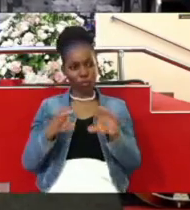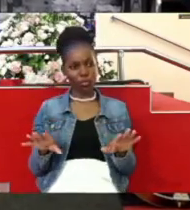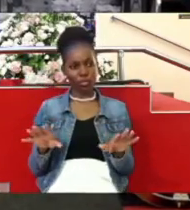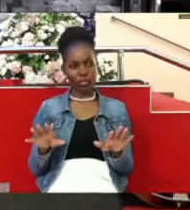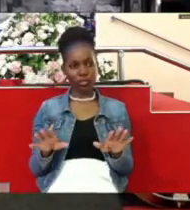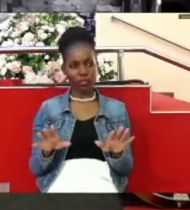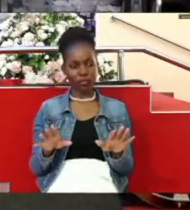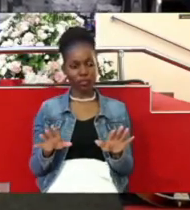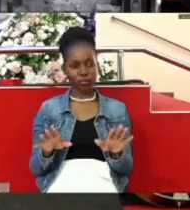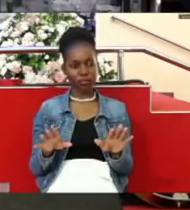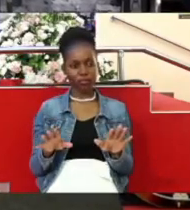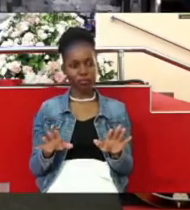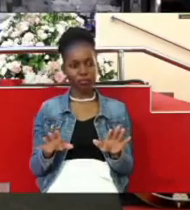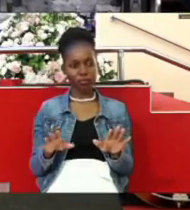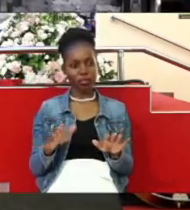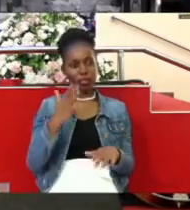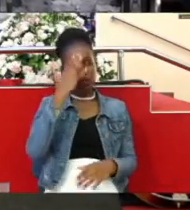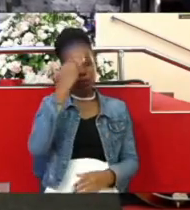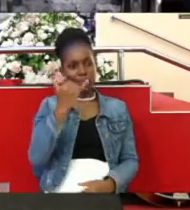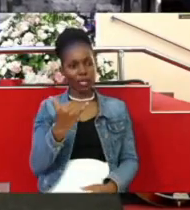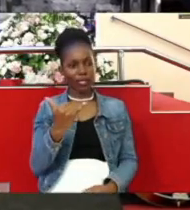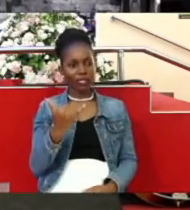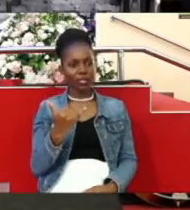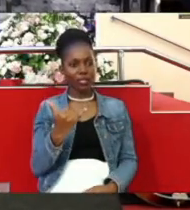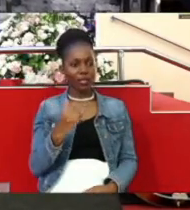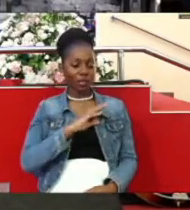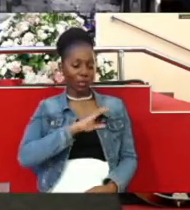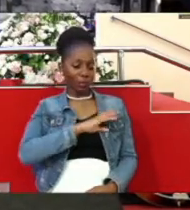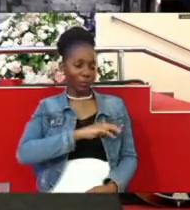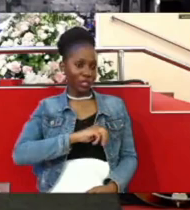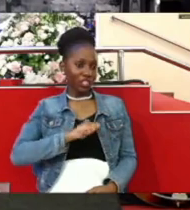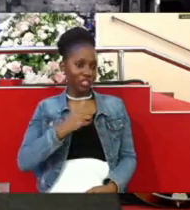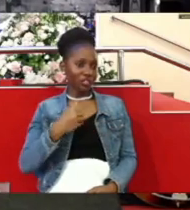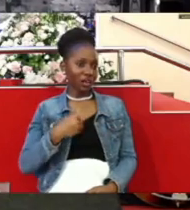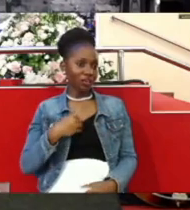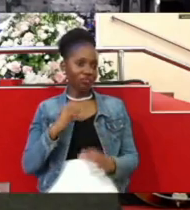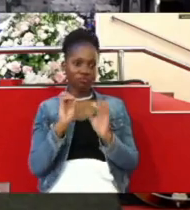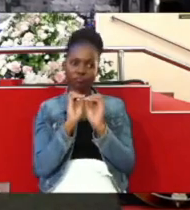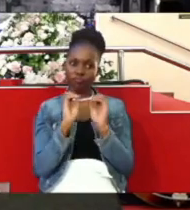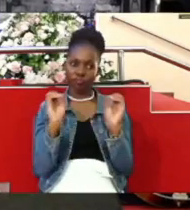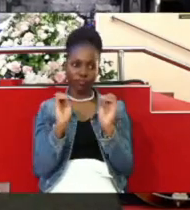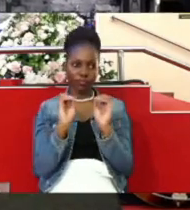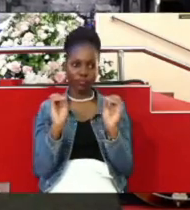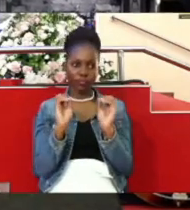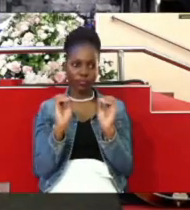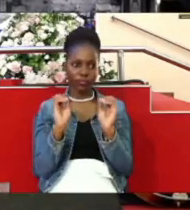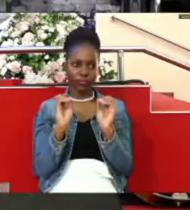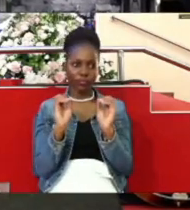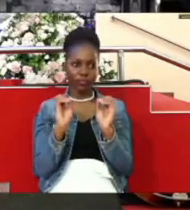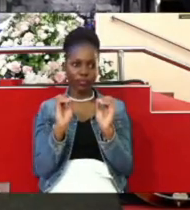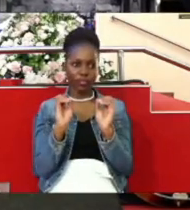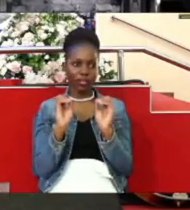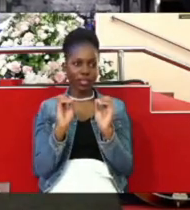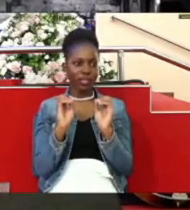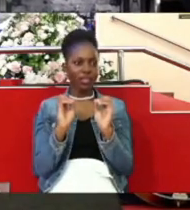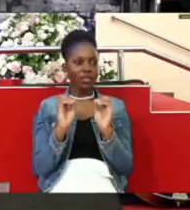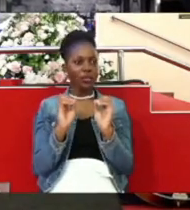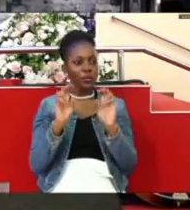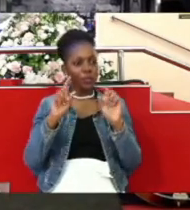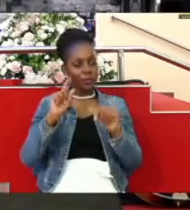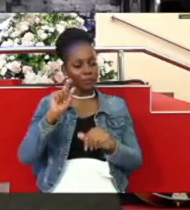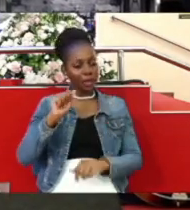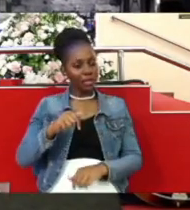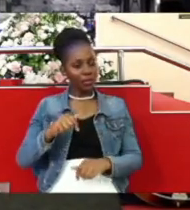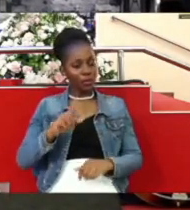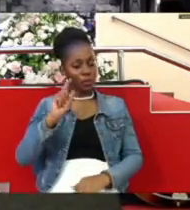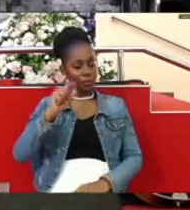well, a lot of fightings. So you give up. Rehoboth belongs to the people who are not giving